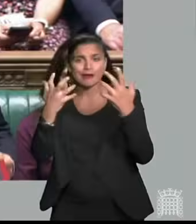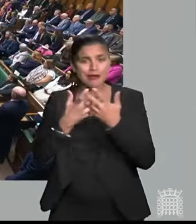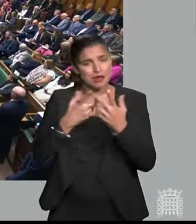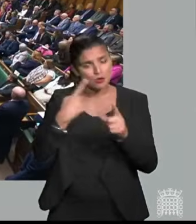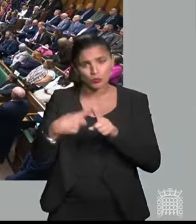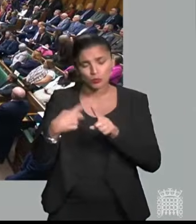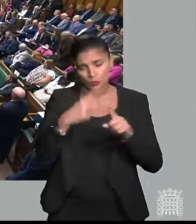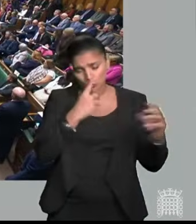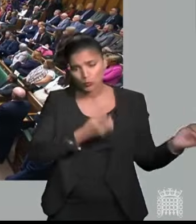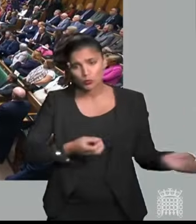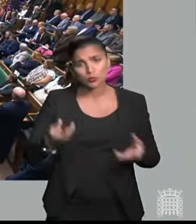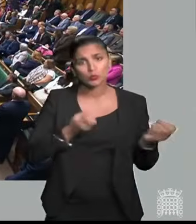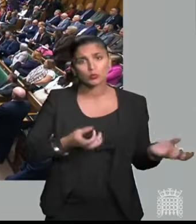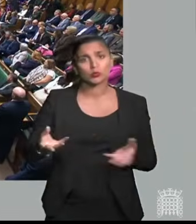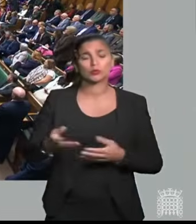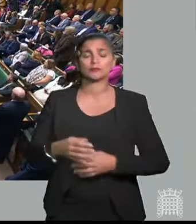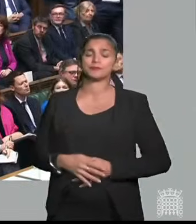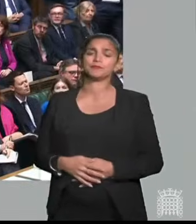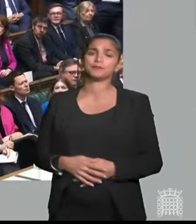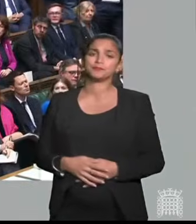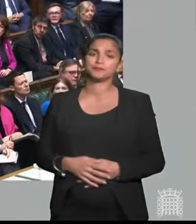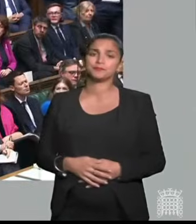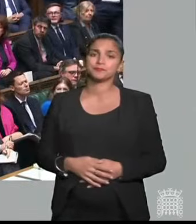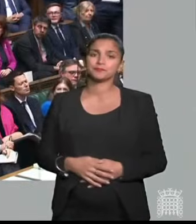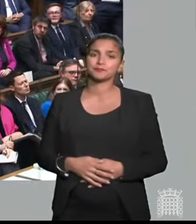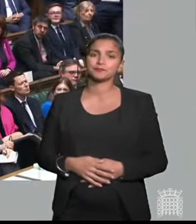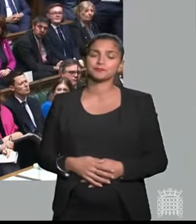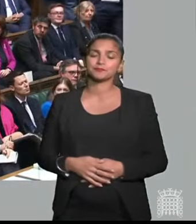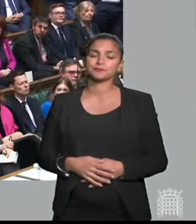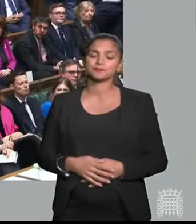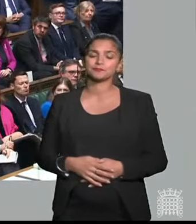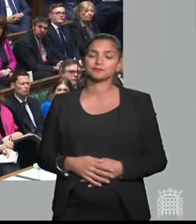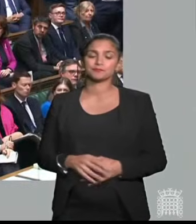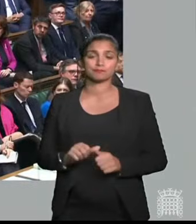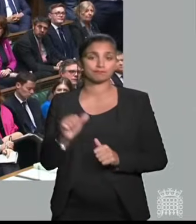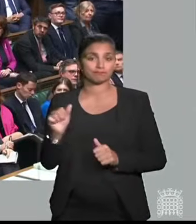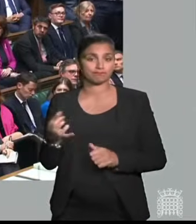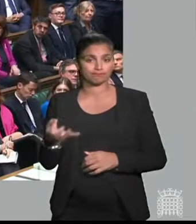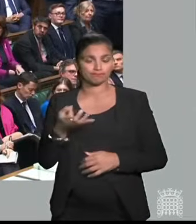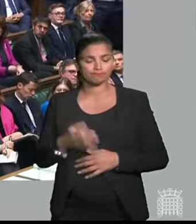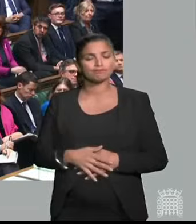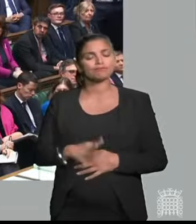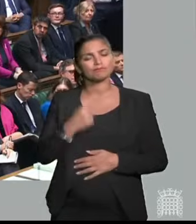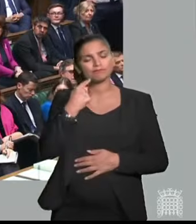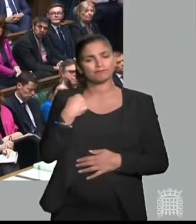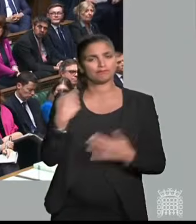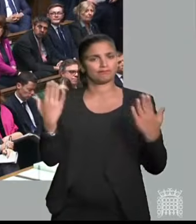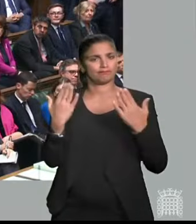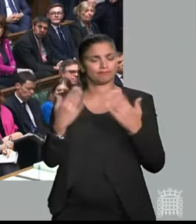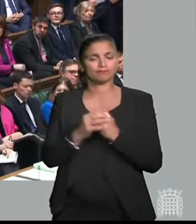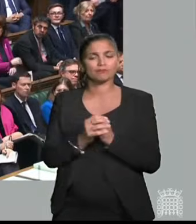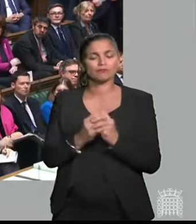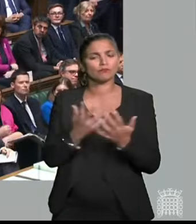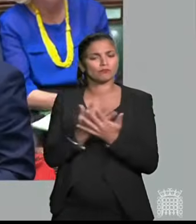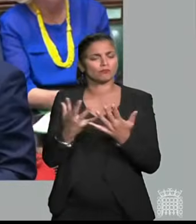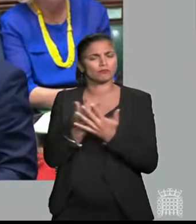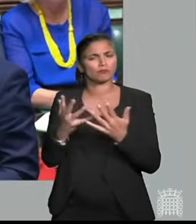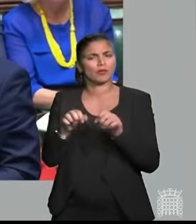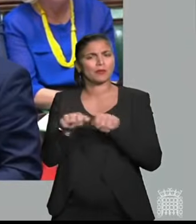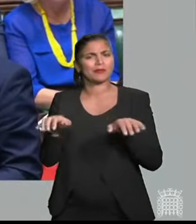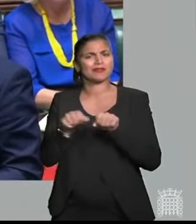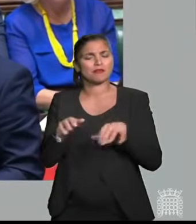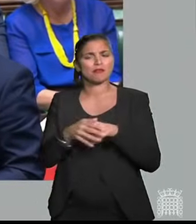possible. Stephen Crabb. Thank you, Mr. Speaker. Last night, sections of the British media were reporting as fact that